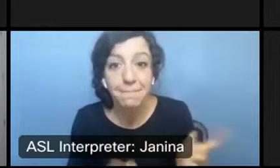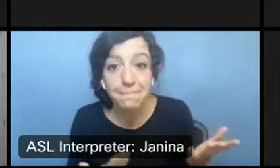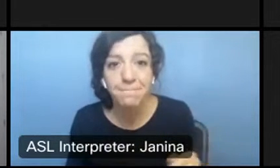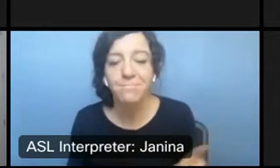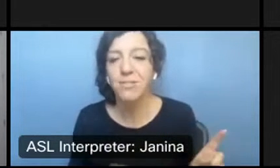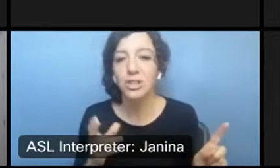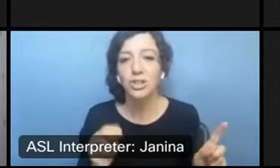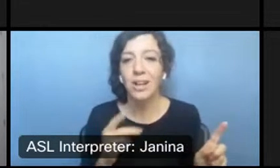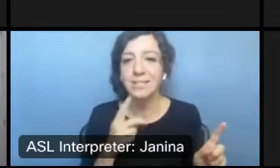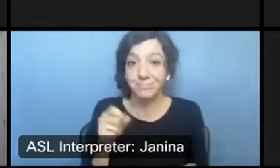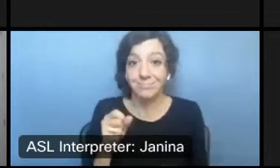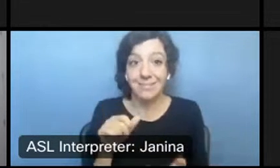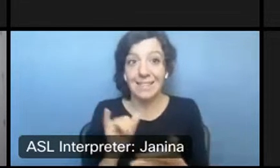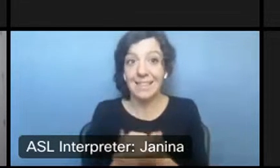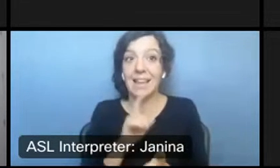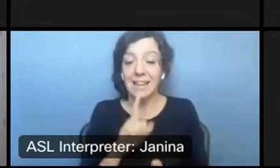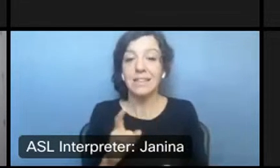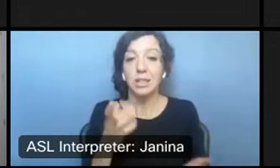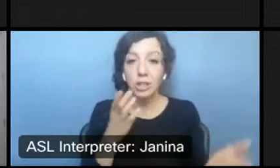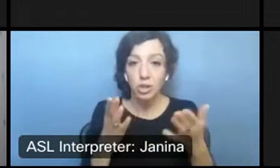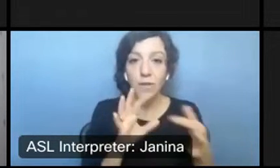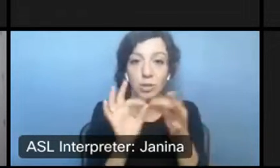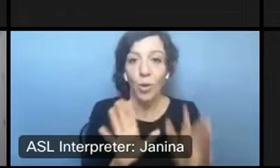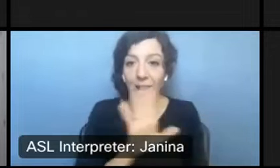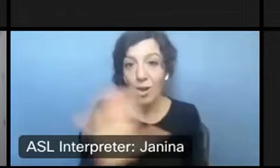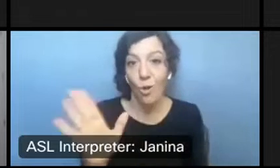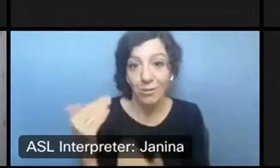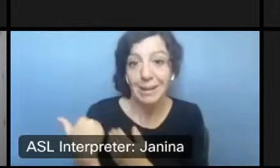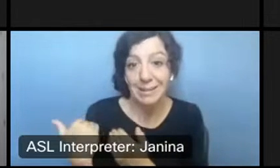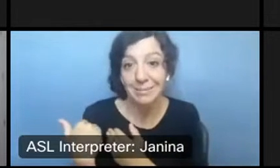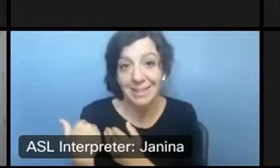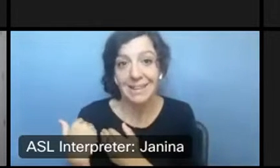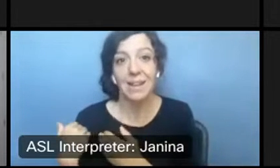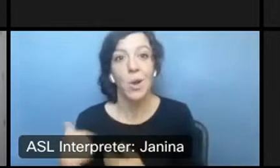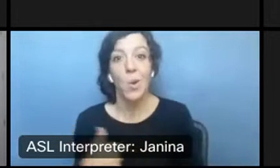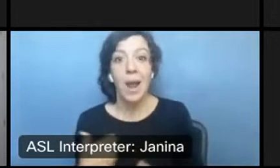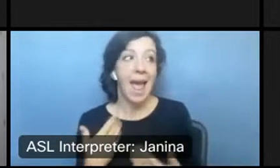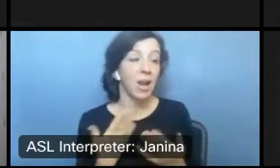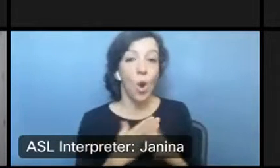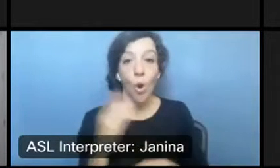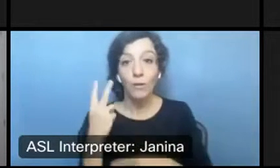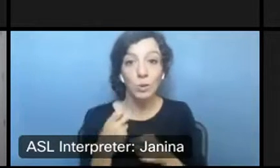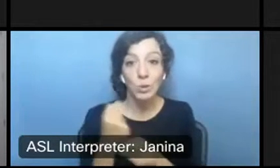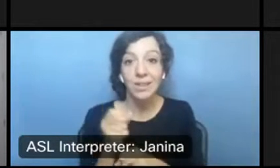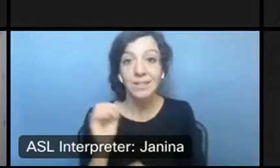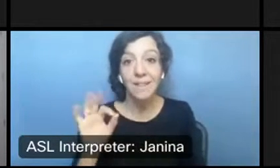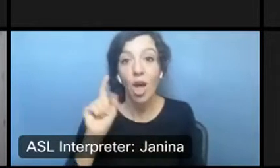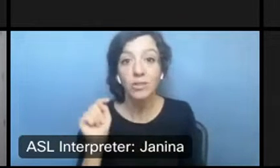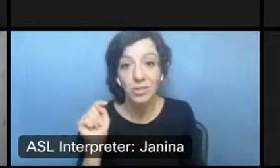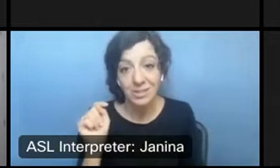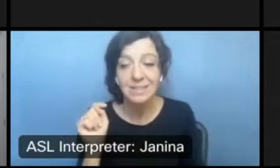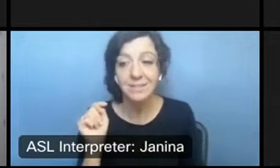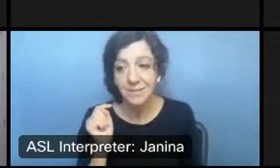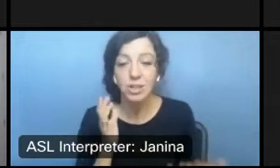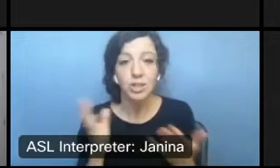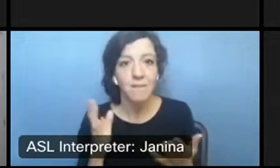And again, that's the service coordinator's charge, right? We had 2+ years of alternative services. I've had service coordinators that have told